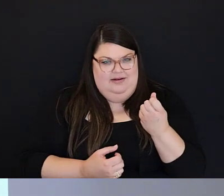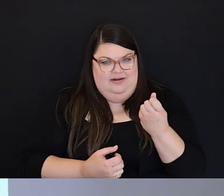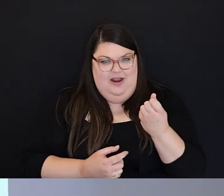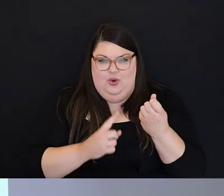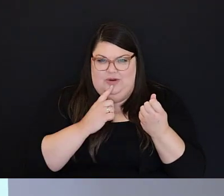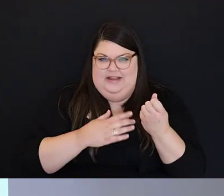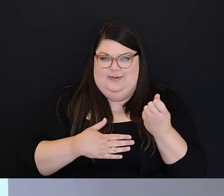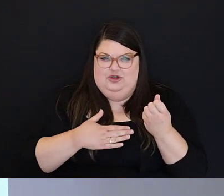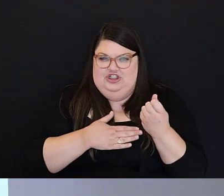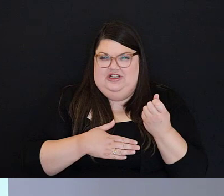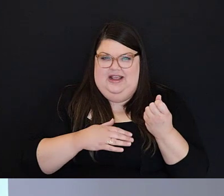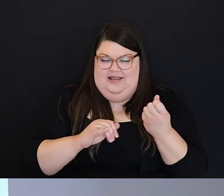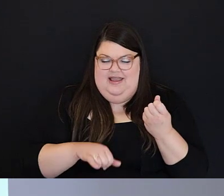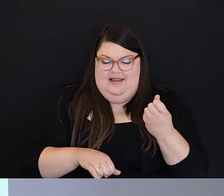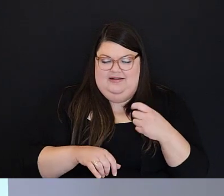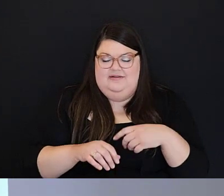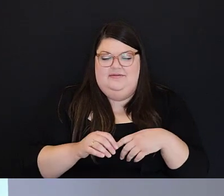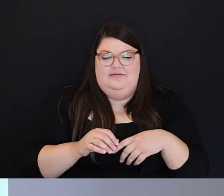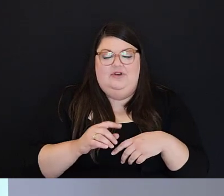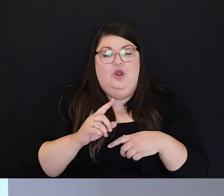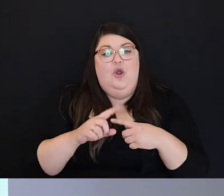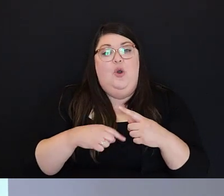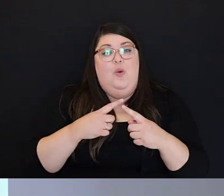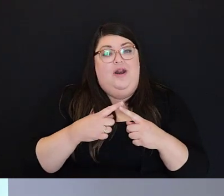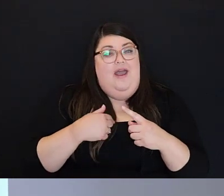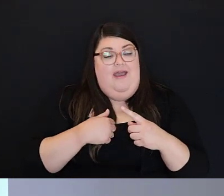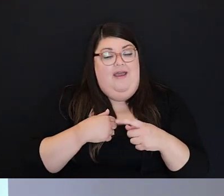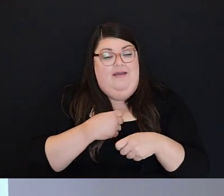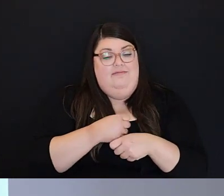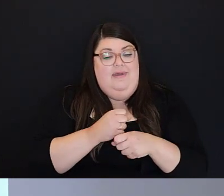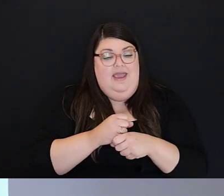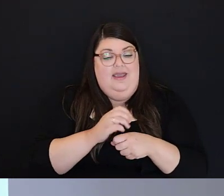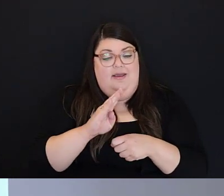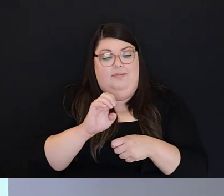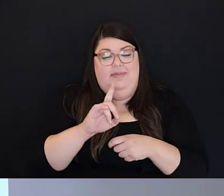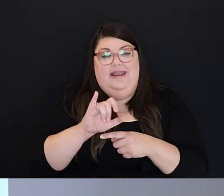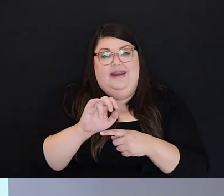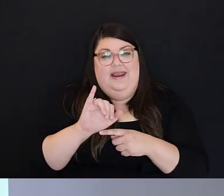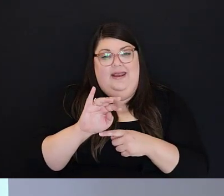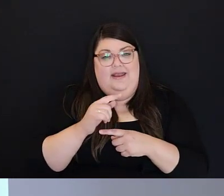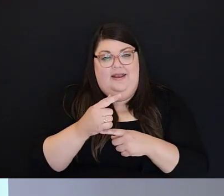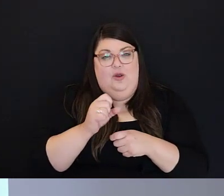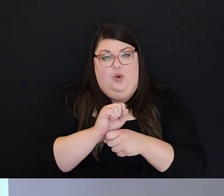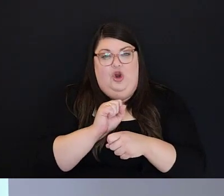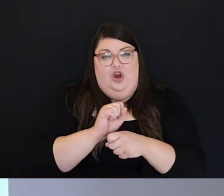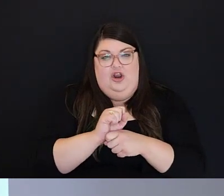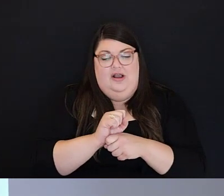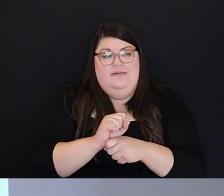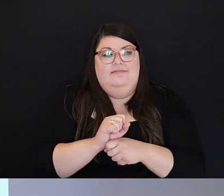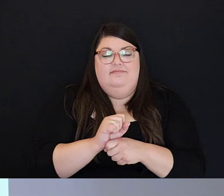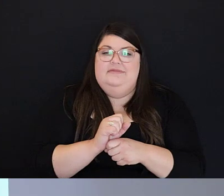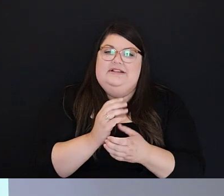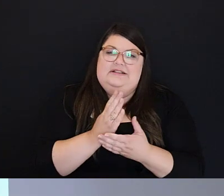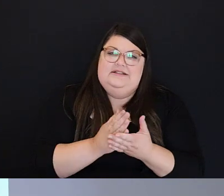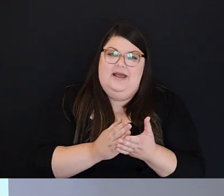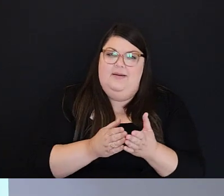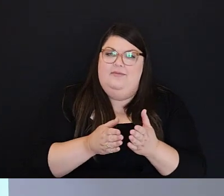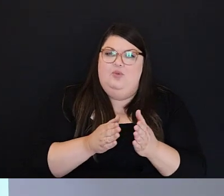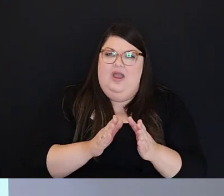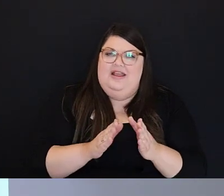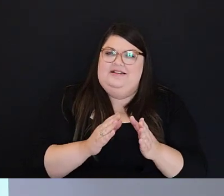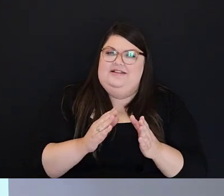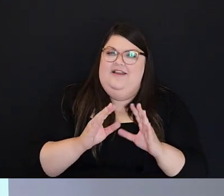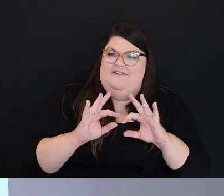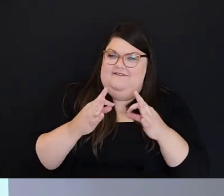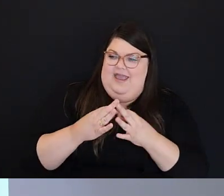really appreciated. And for me, when I make my beaded works, in some ways it's very much, it's a